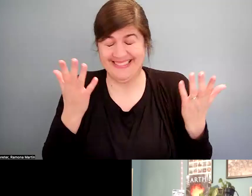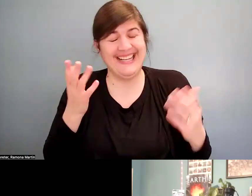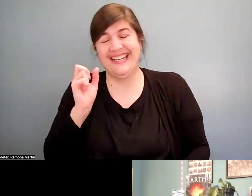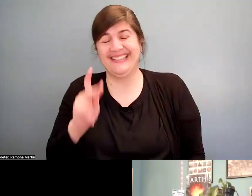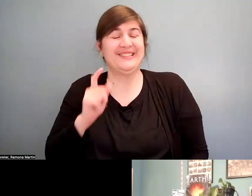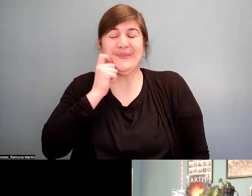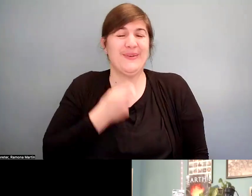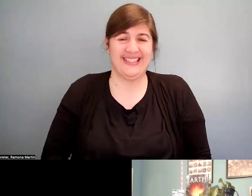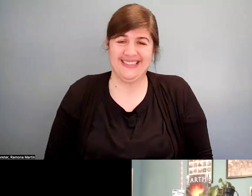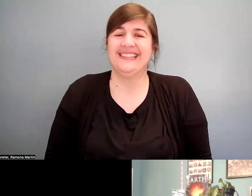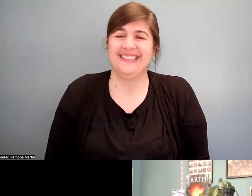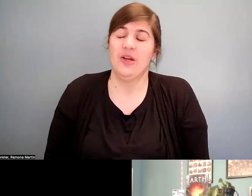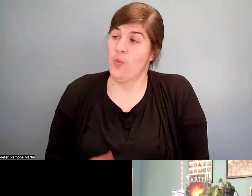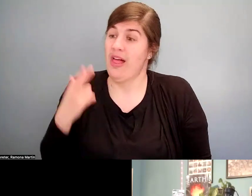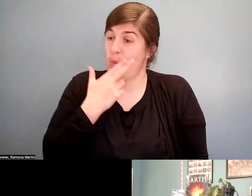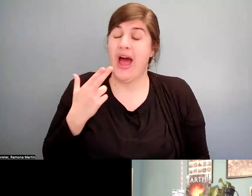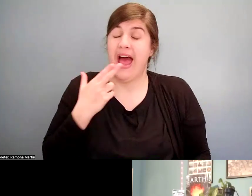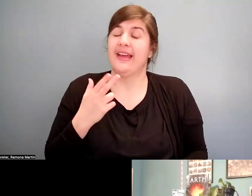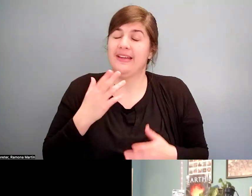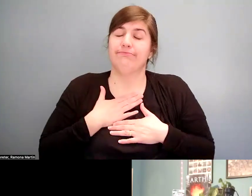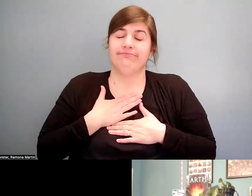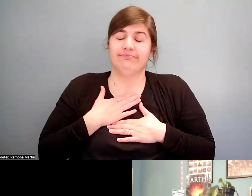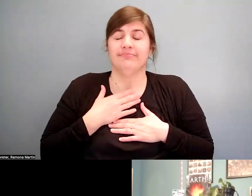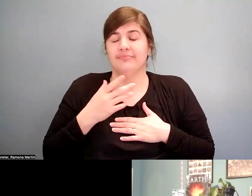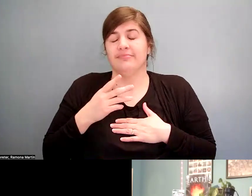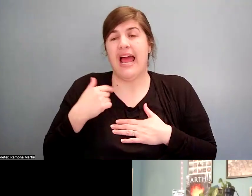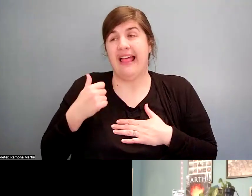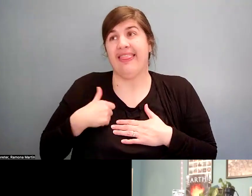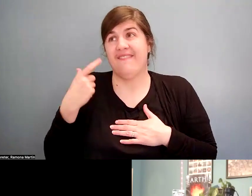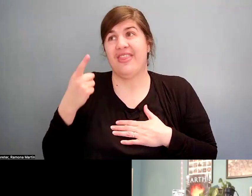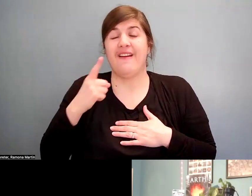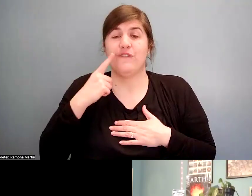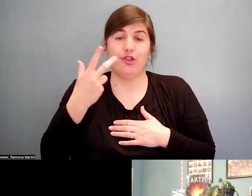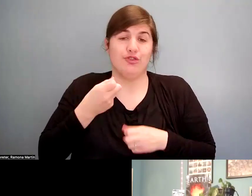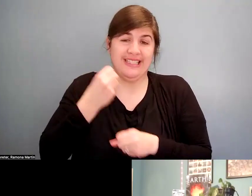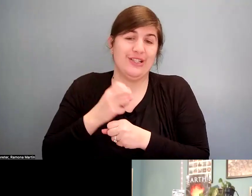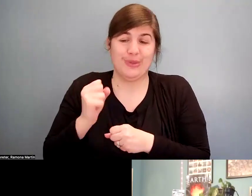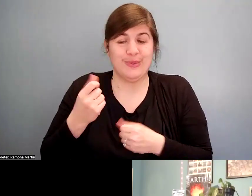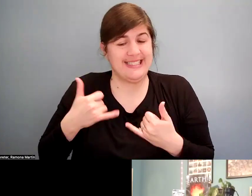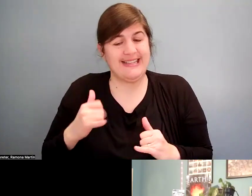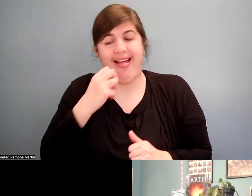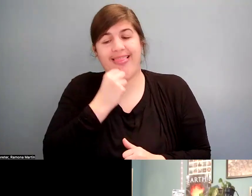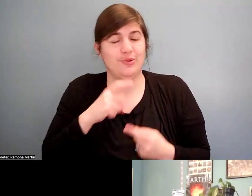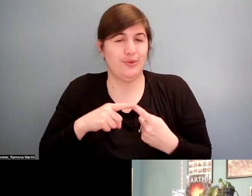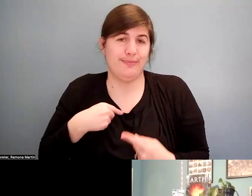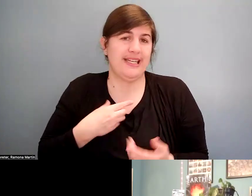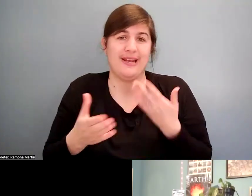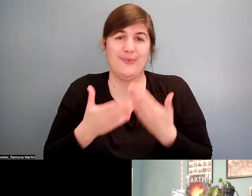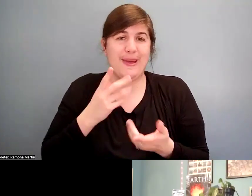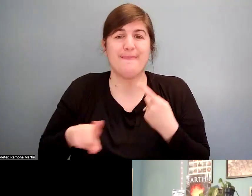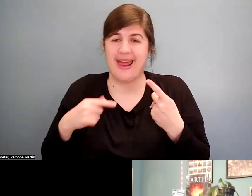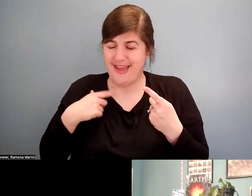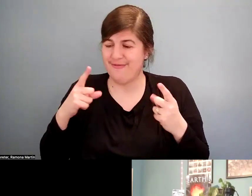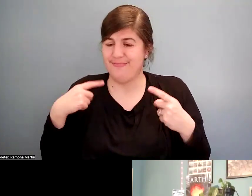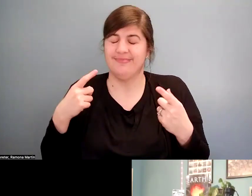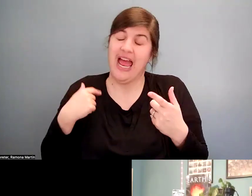cool. Hawaii volcanoes have a place in my heart because I lived there as well for 3 years. Uh-huh. Yeah. Um, but I've been to those ones,